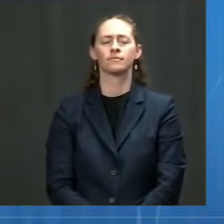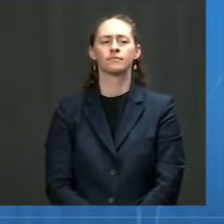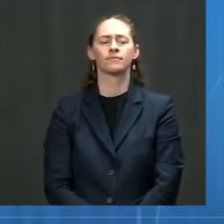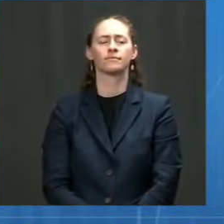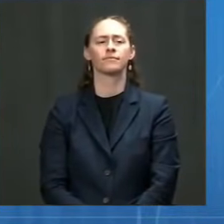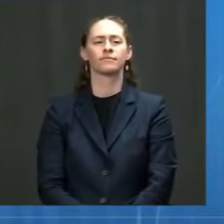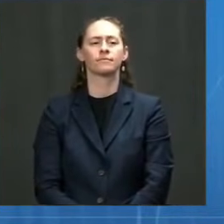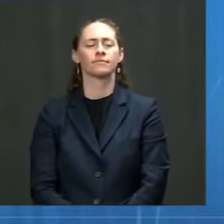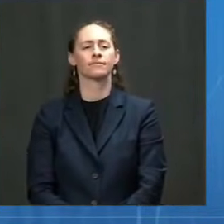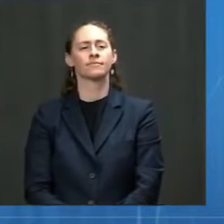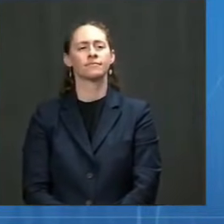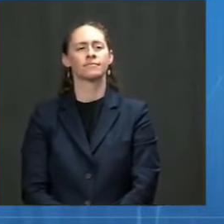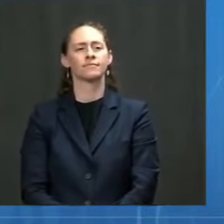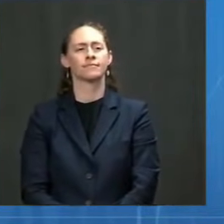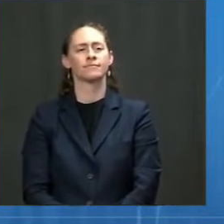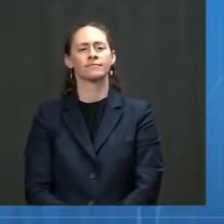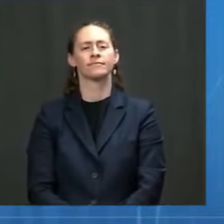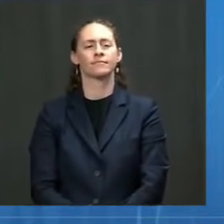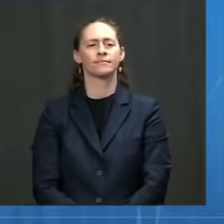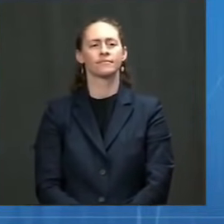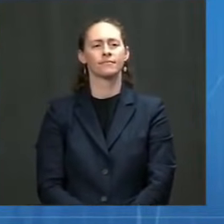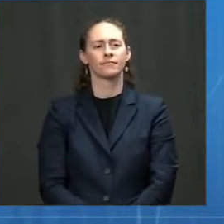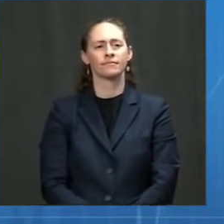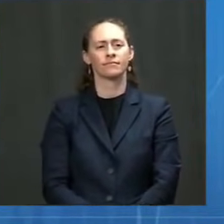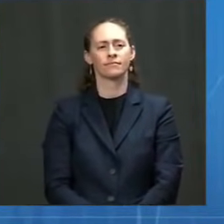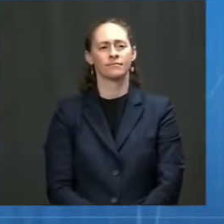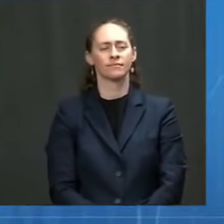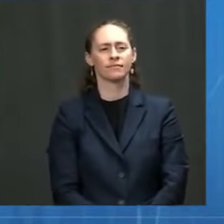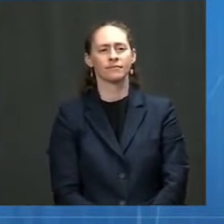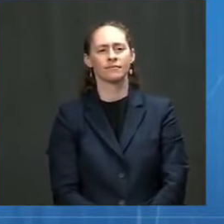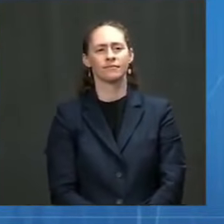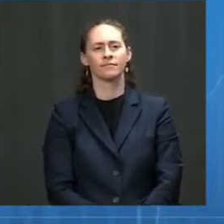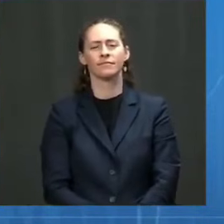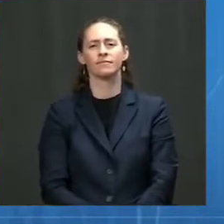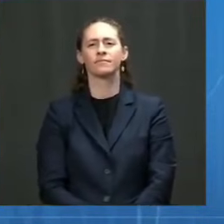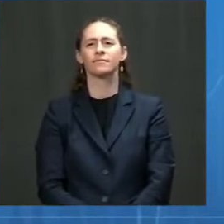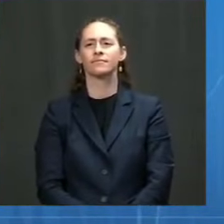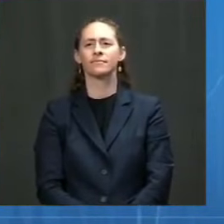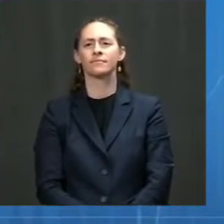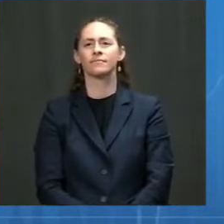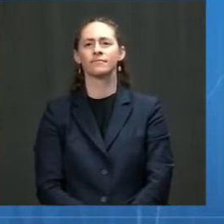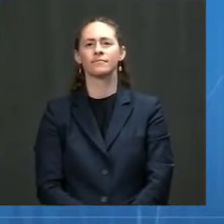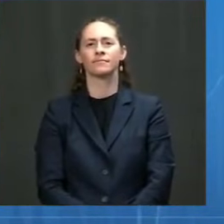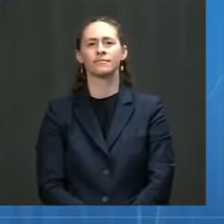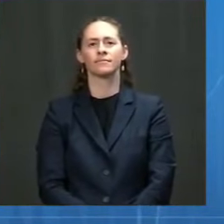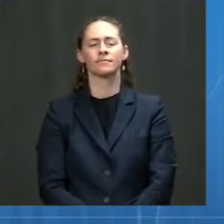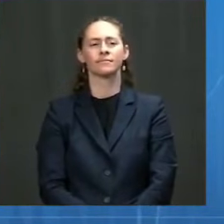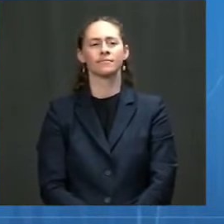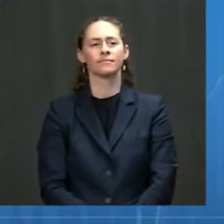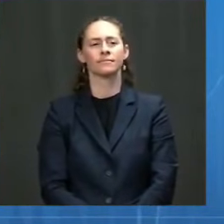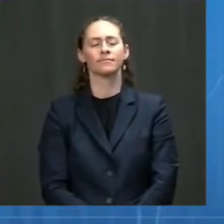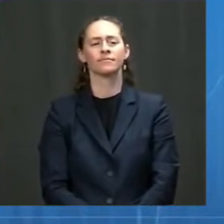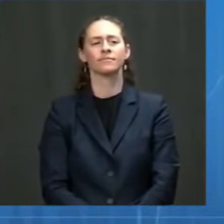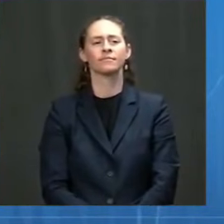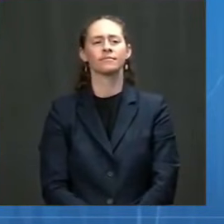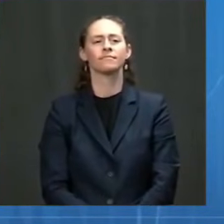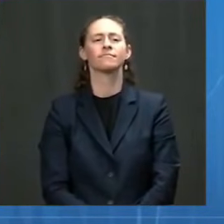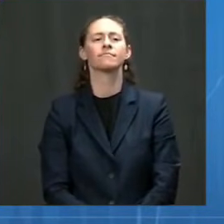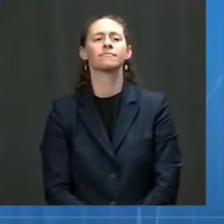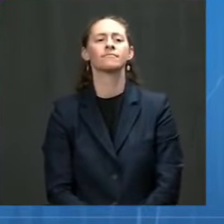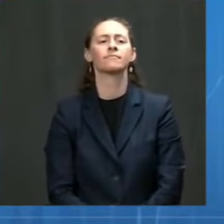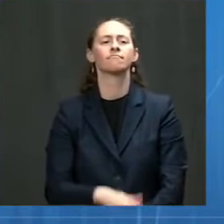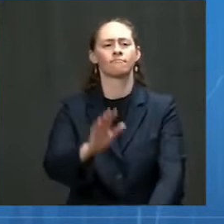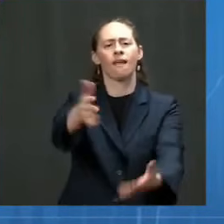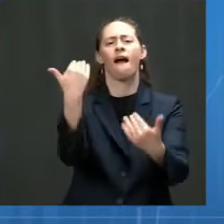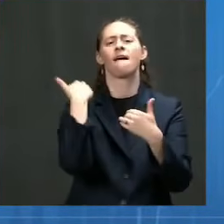a very, very long-standing tenet in virology that viruses